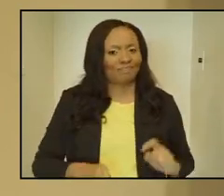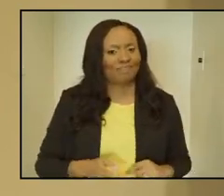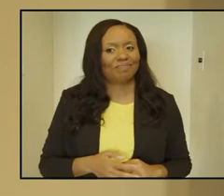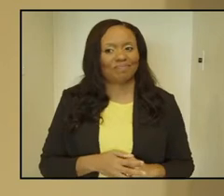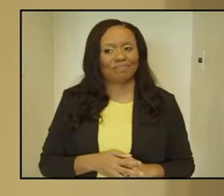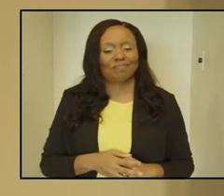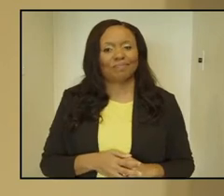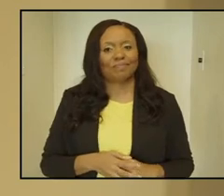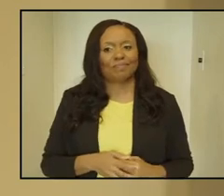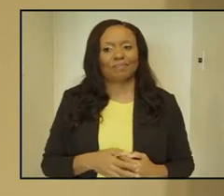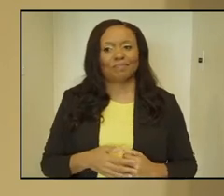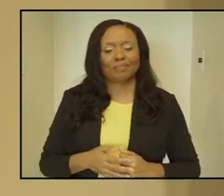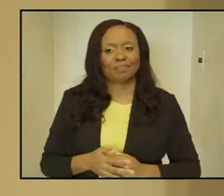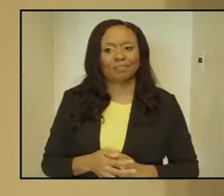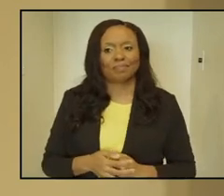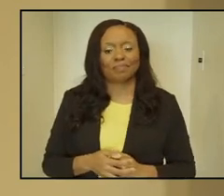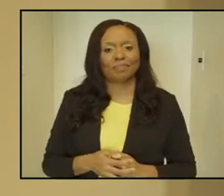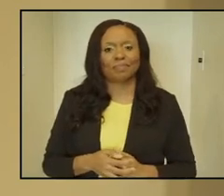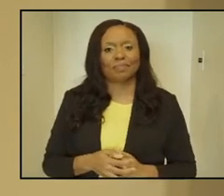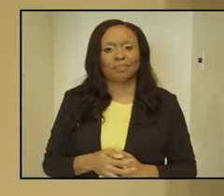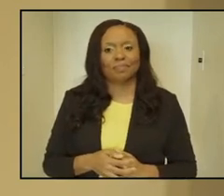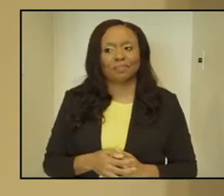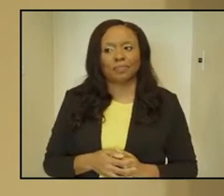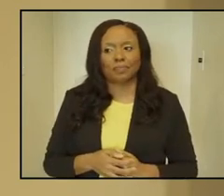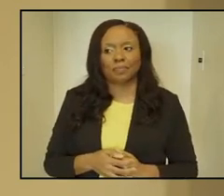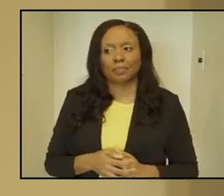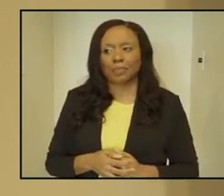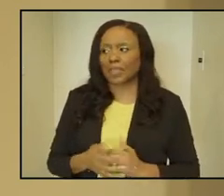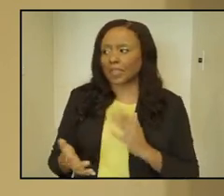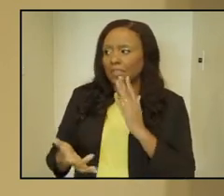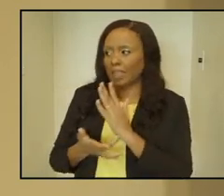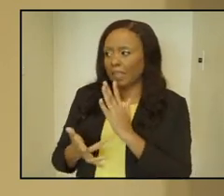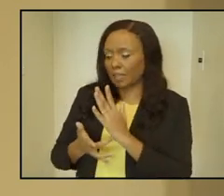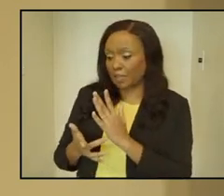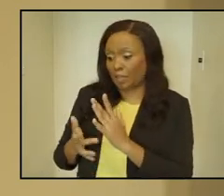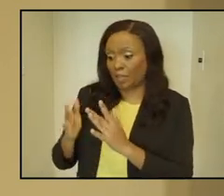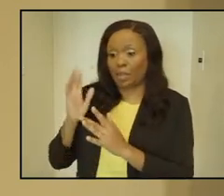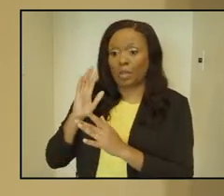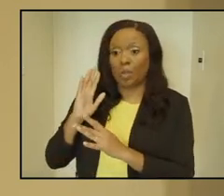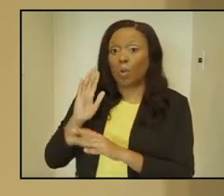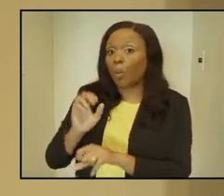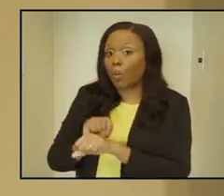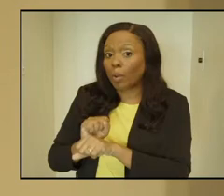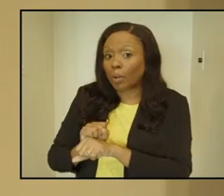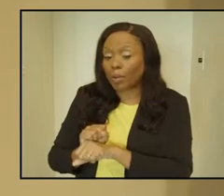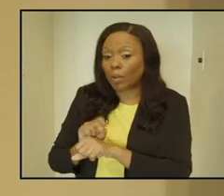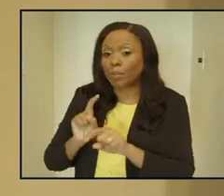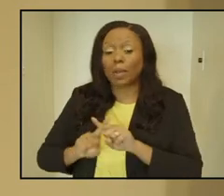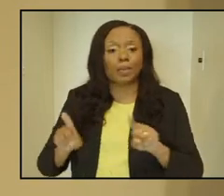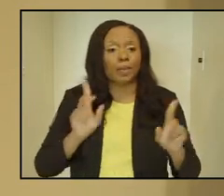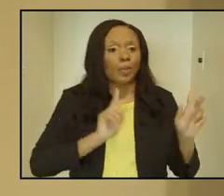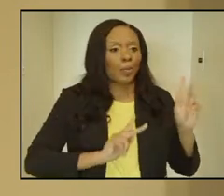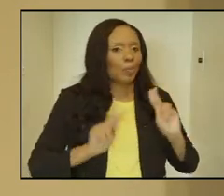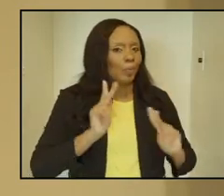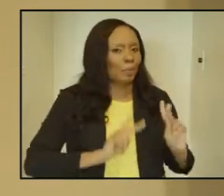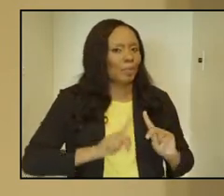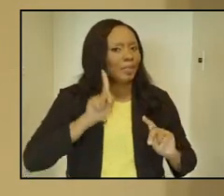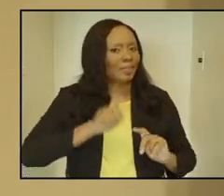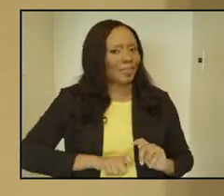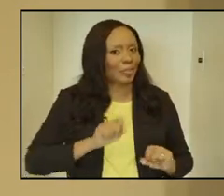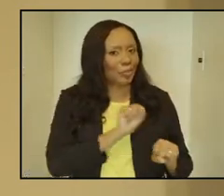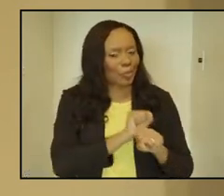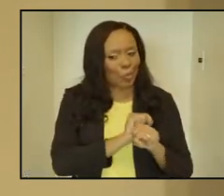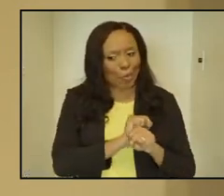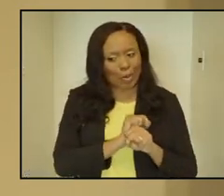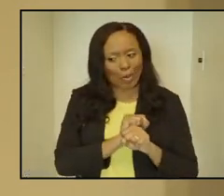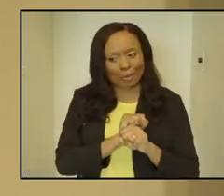as good as the people who use it on both sides, and it is as strong as the legislation